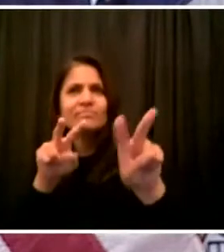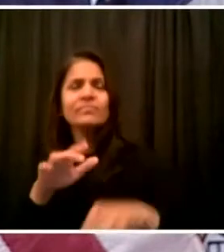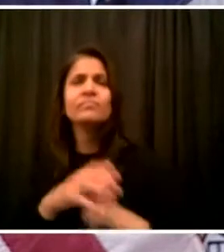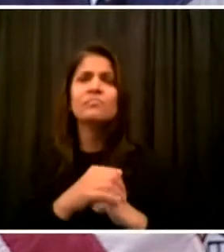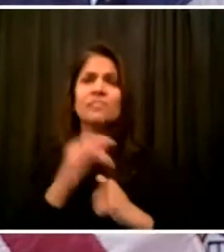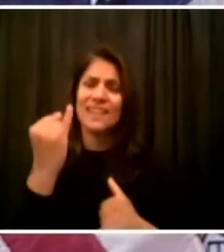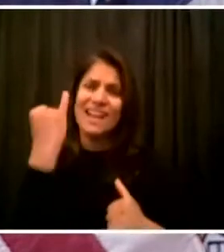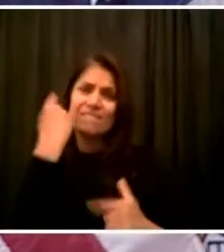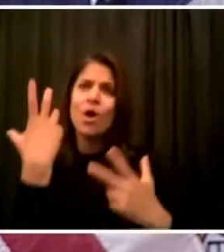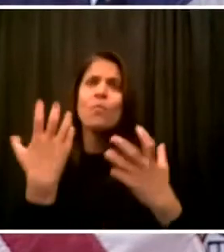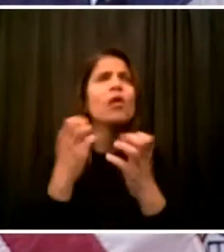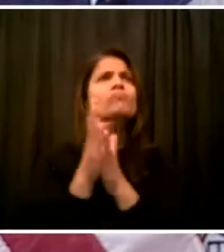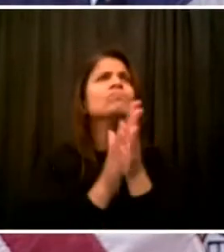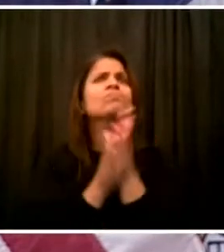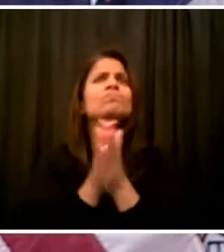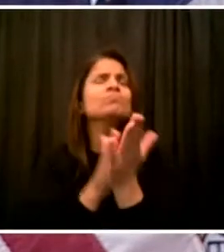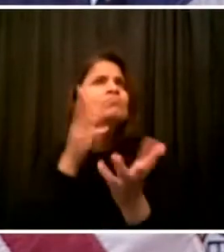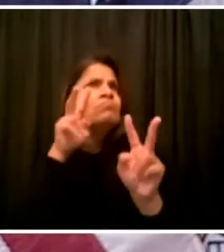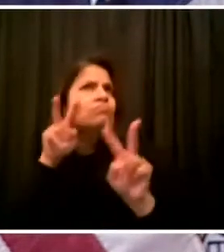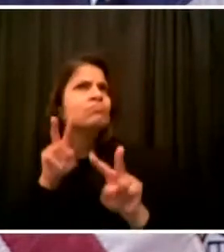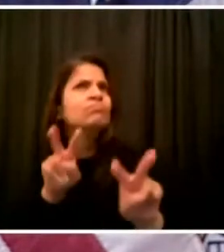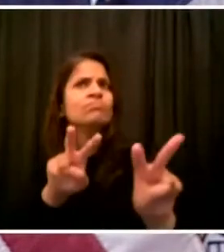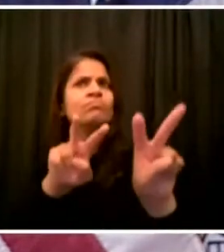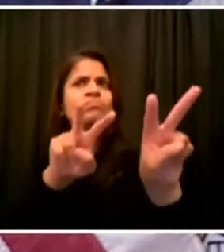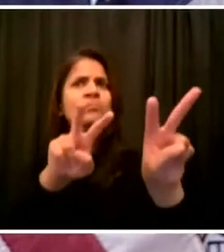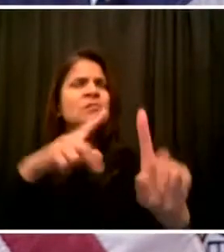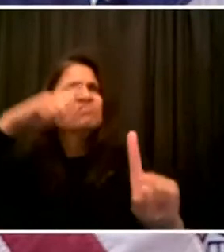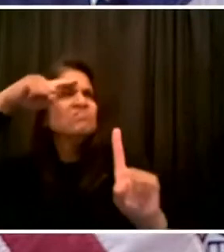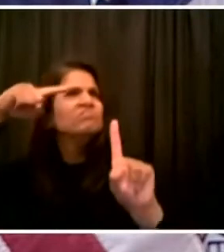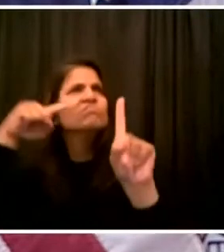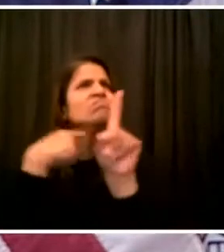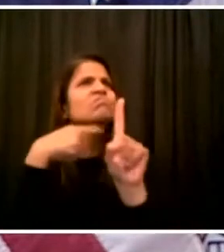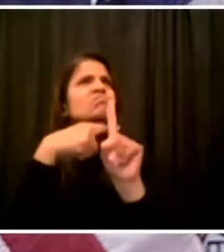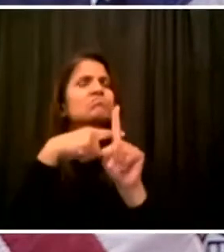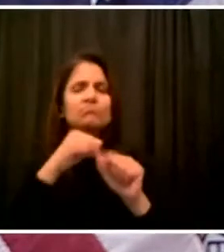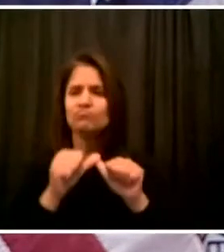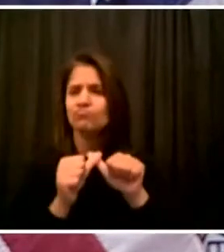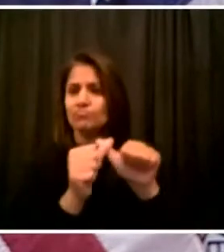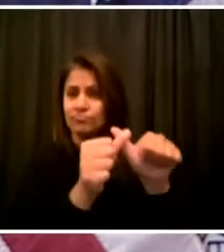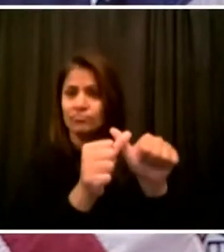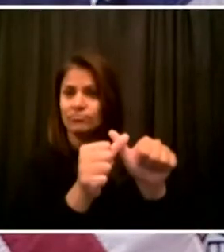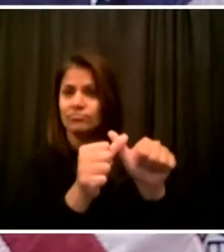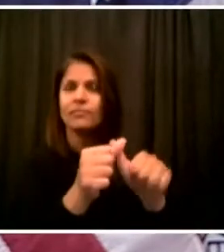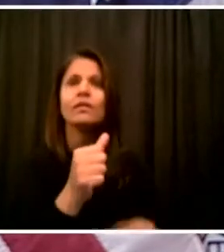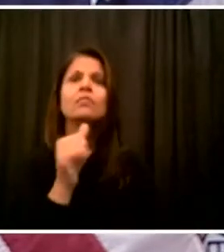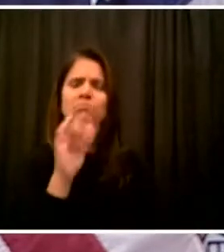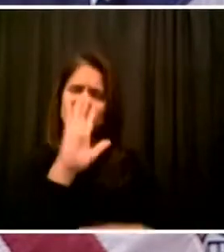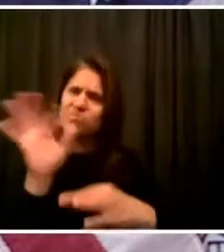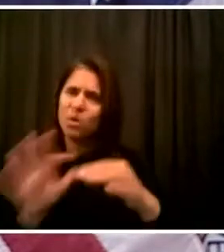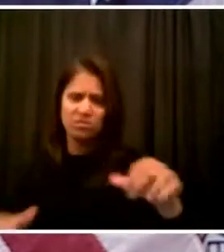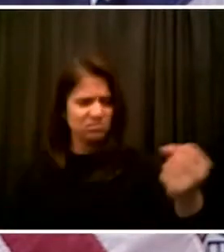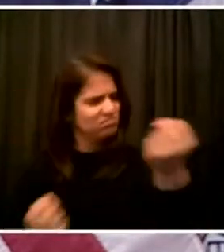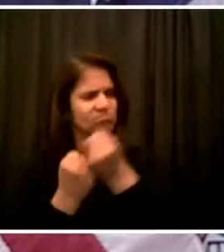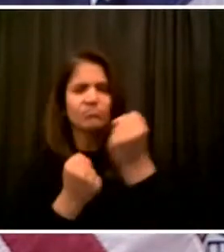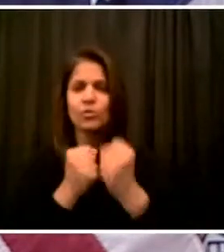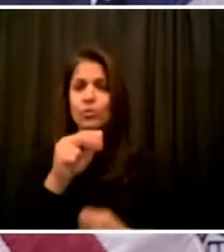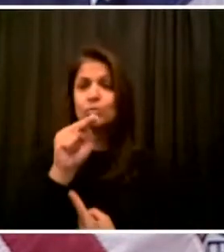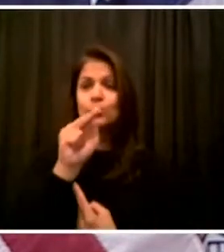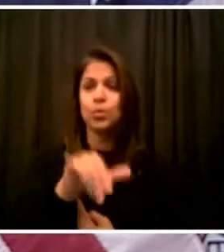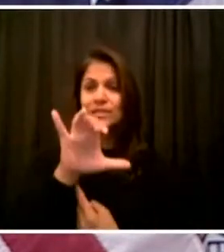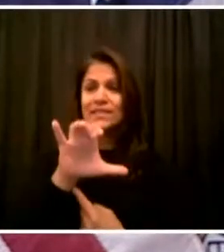belittling what the people of this place are capable of. I never bet against New Yorkers. New Yorkers have proven themselves time and time again,